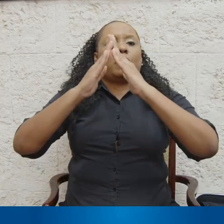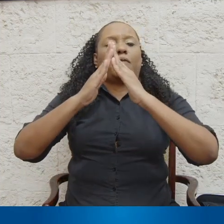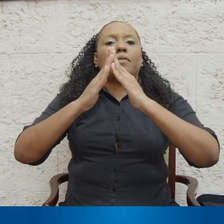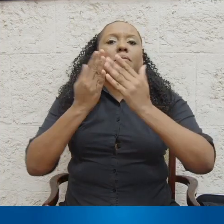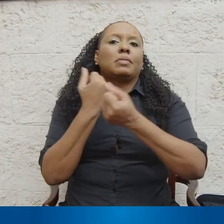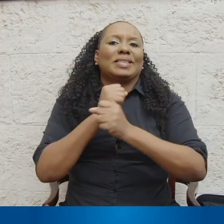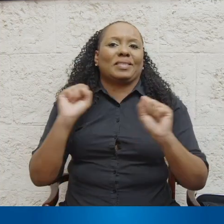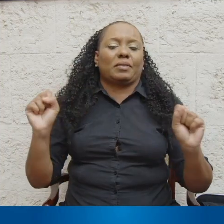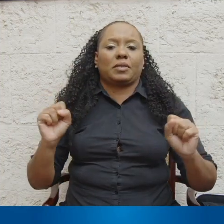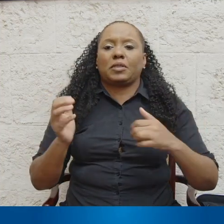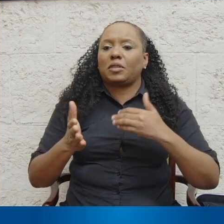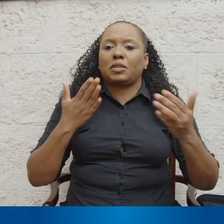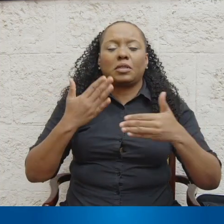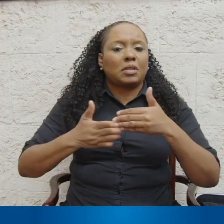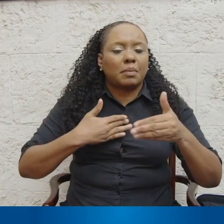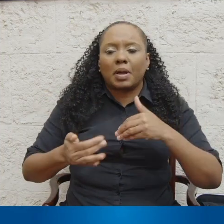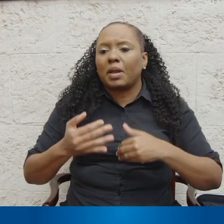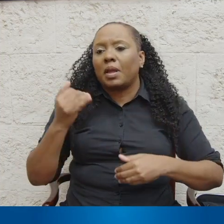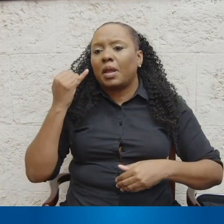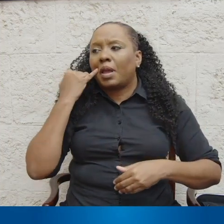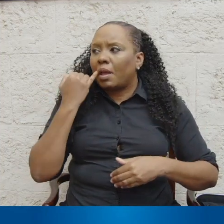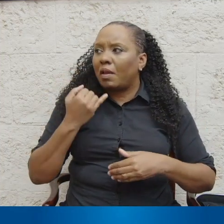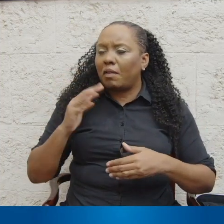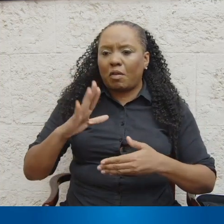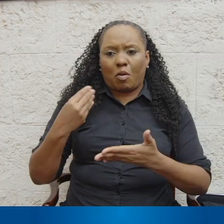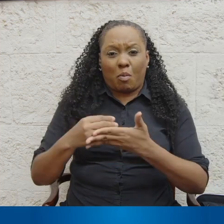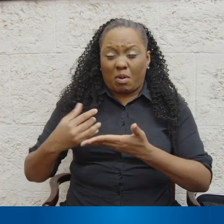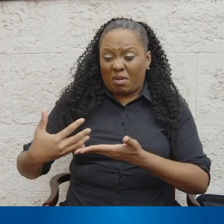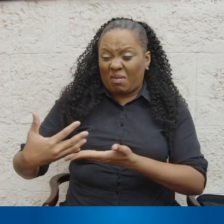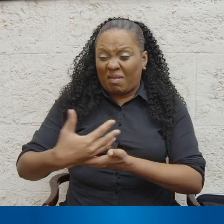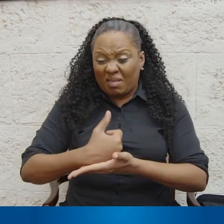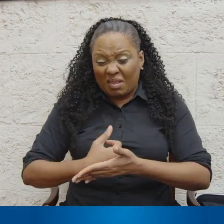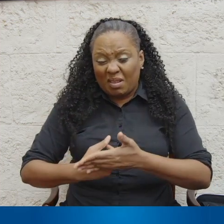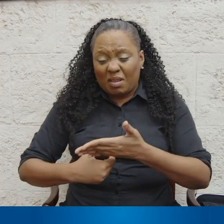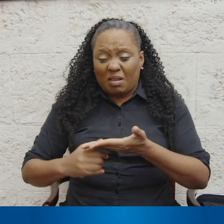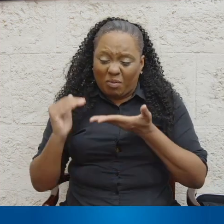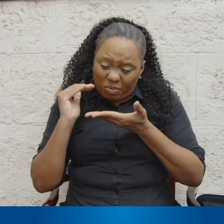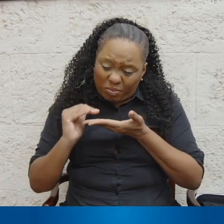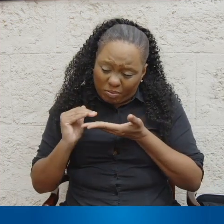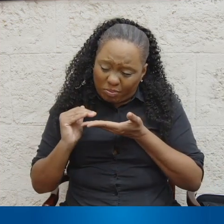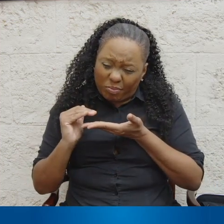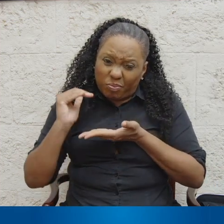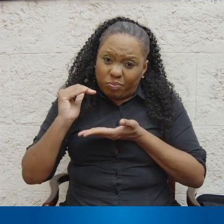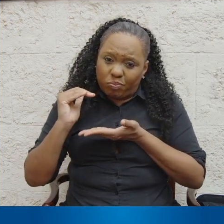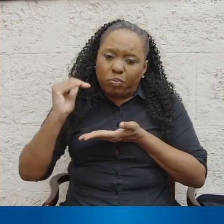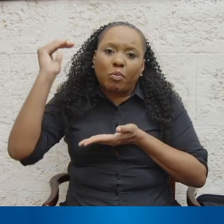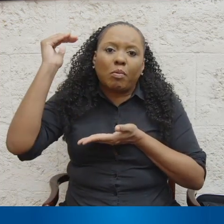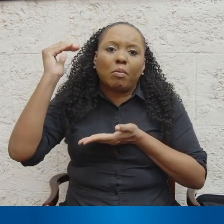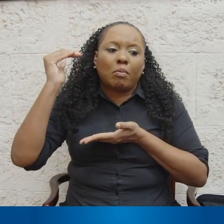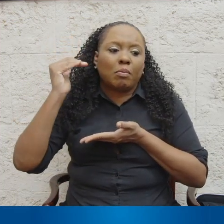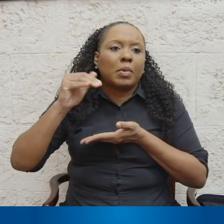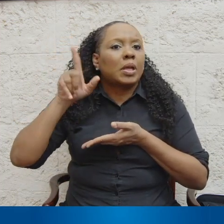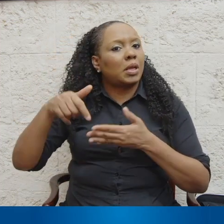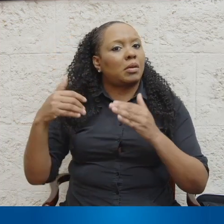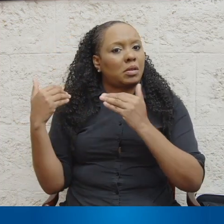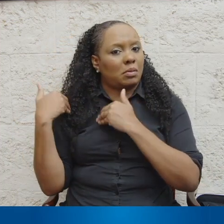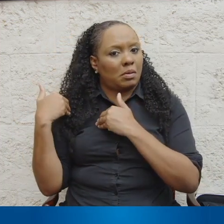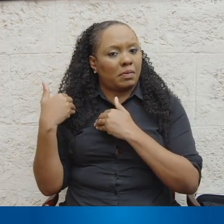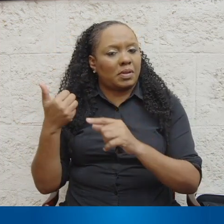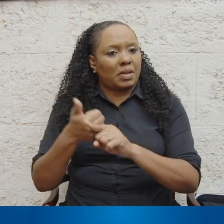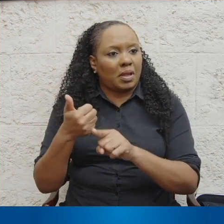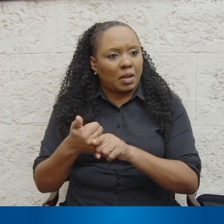line, on the poverty line, above the poverty line, this is a responsibility you owe to yourself, because you may not want to spend